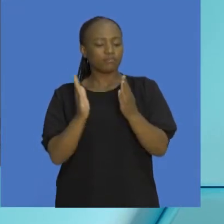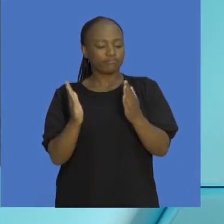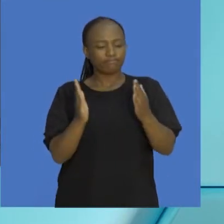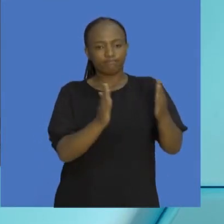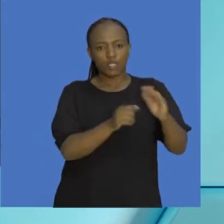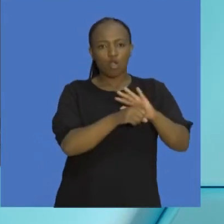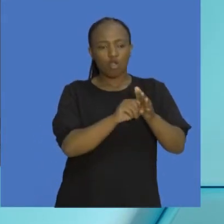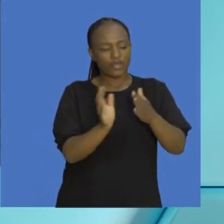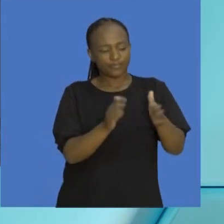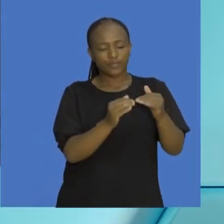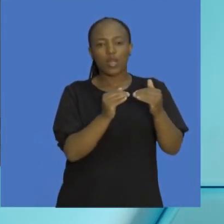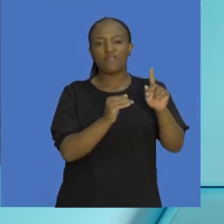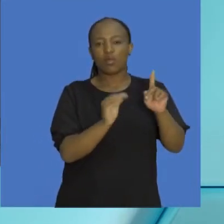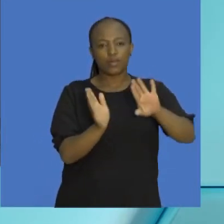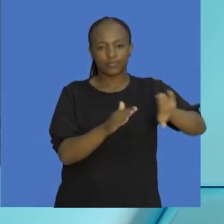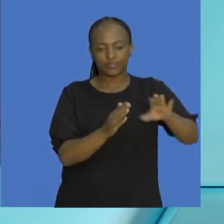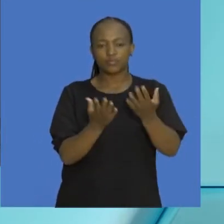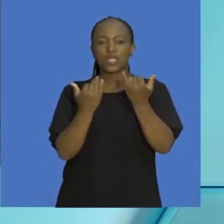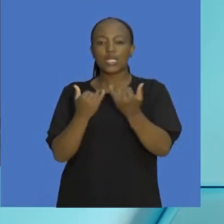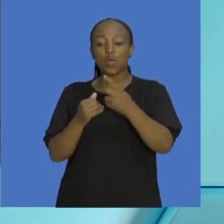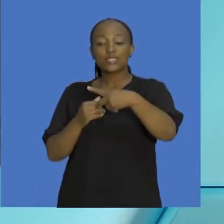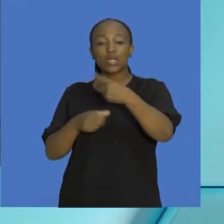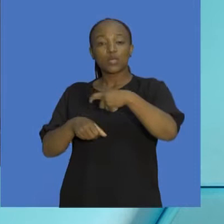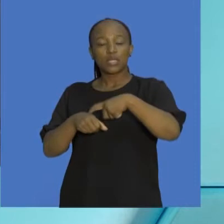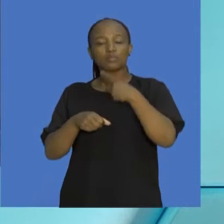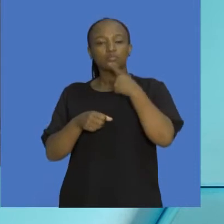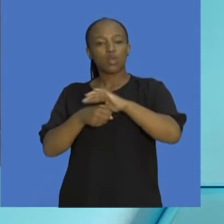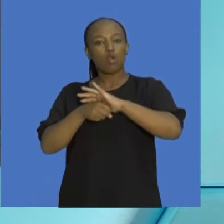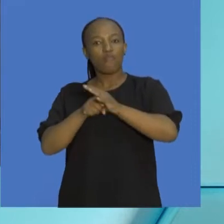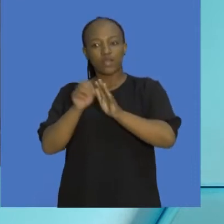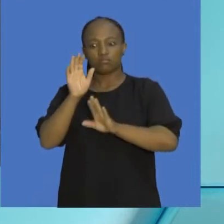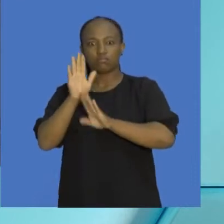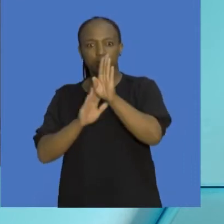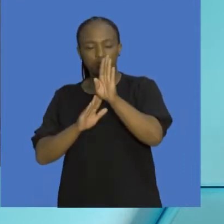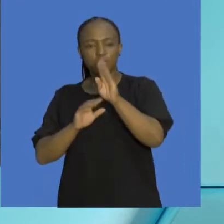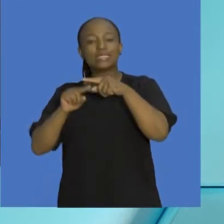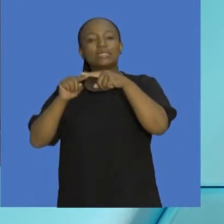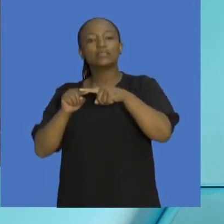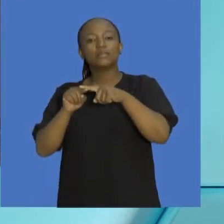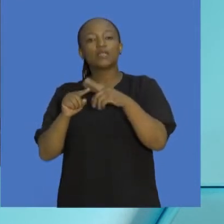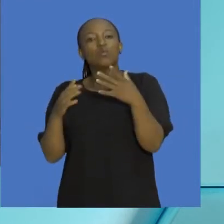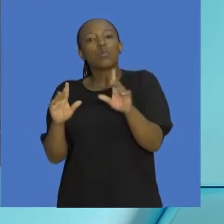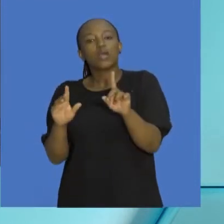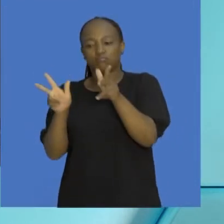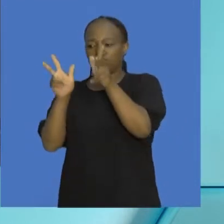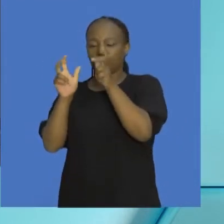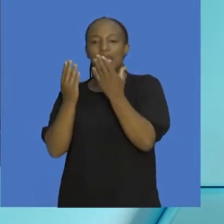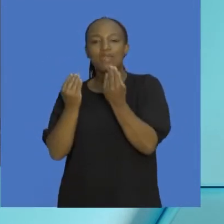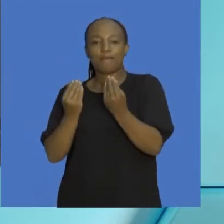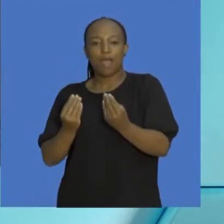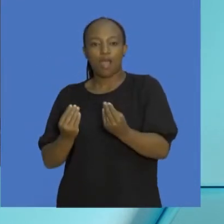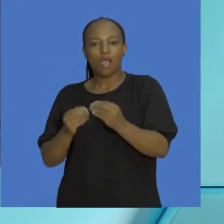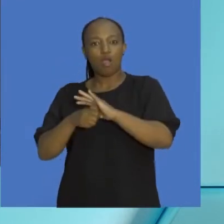declared. Based on what? Using data. Why was the second wave declared? Because